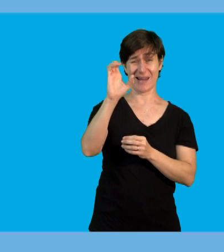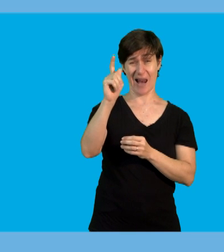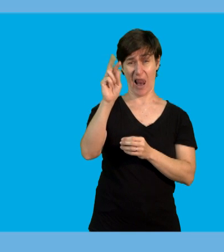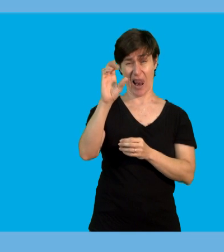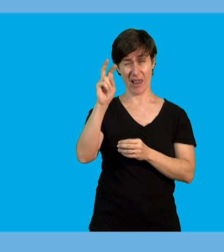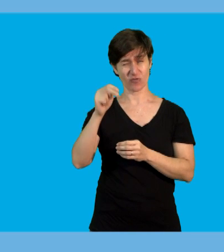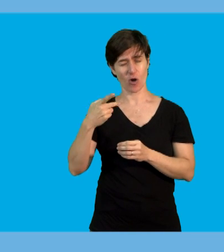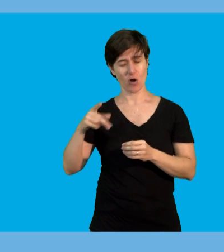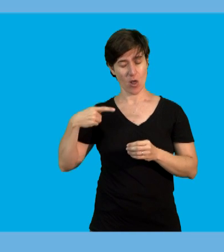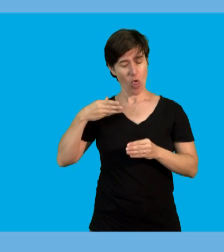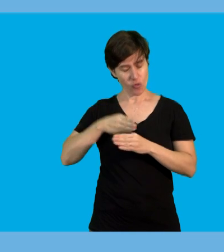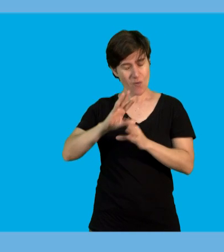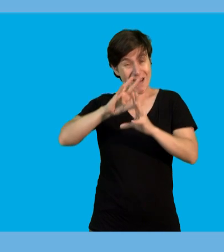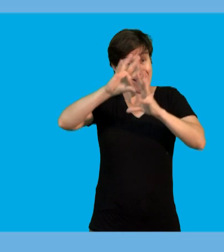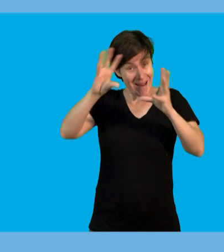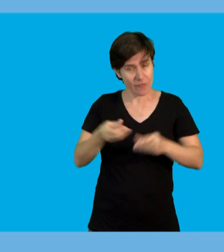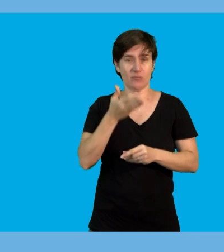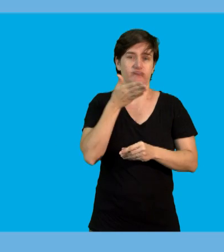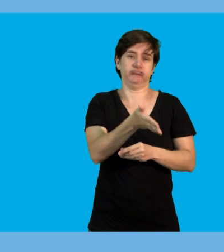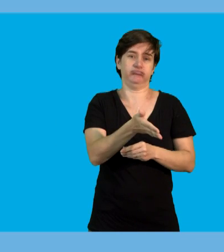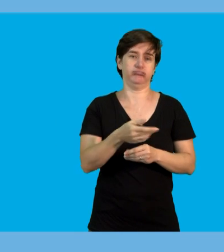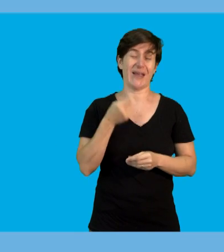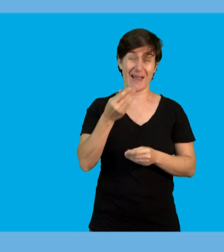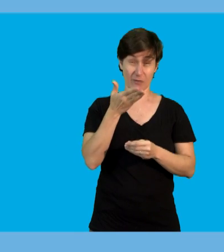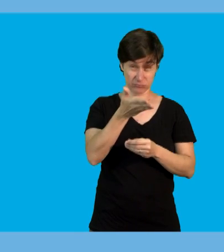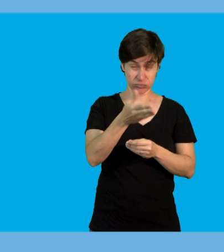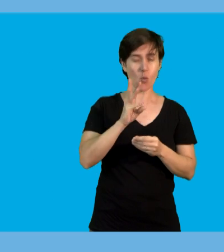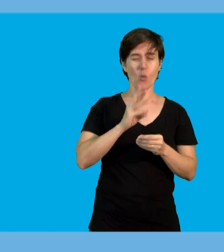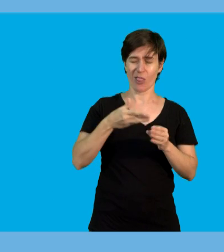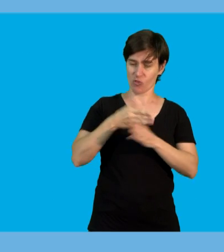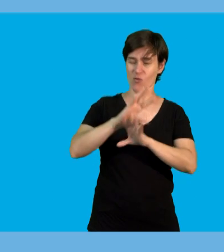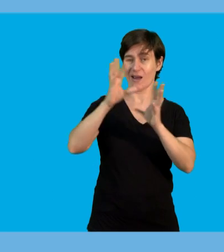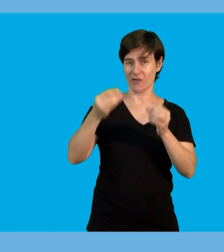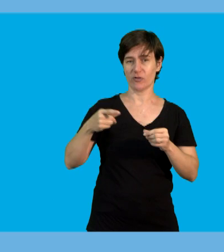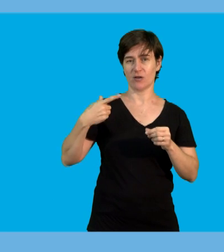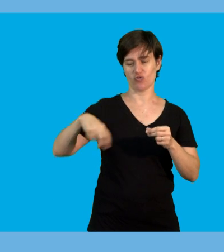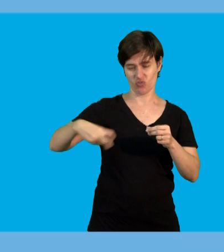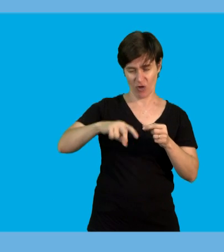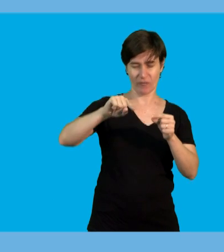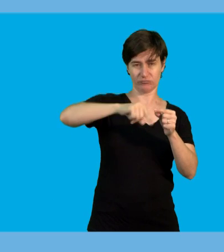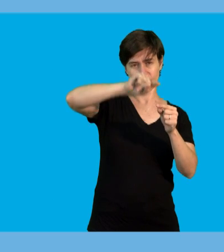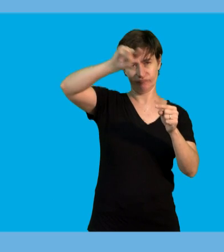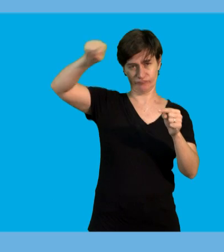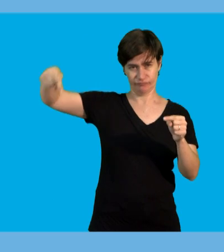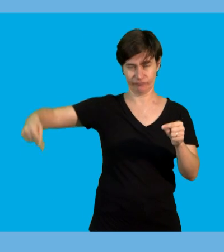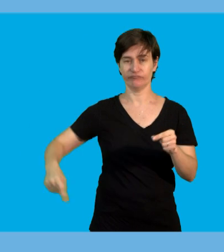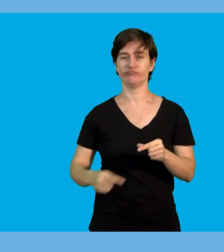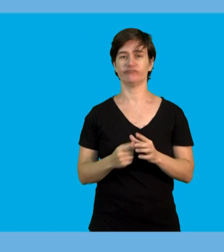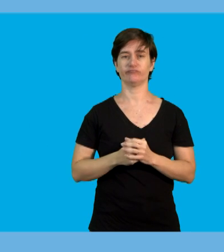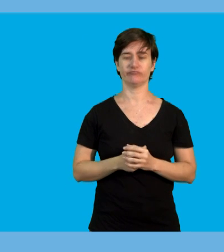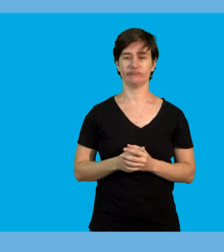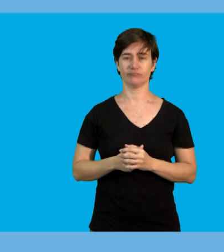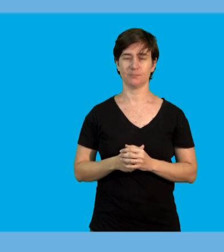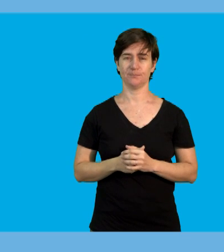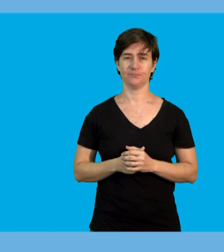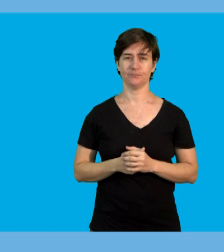going to travel through every component. They're going to travel through every component and every wire that we have in this particular